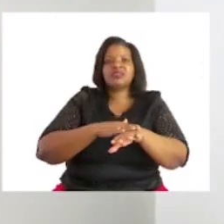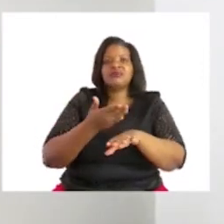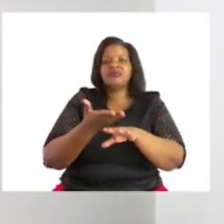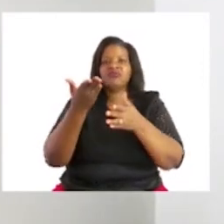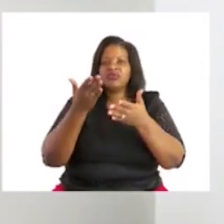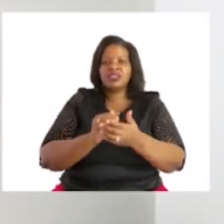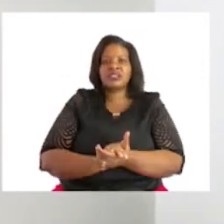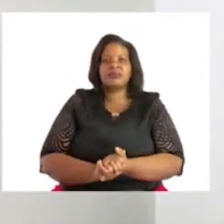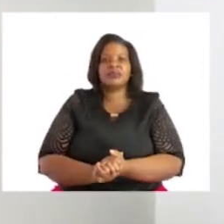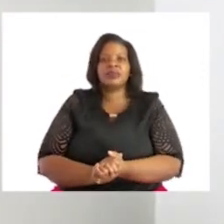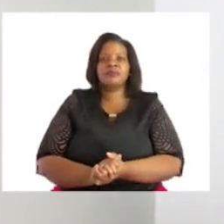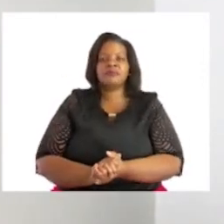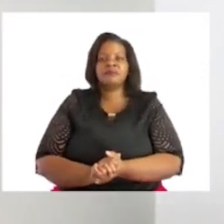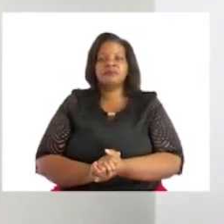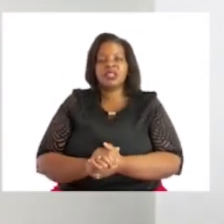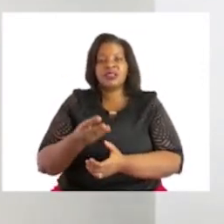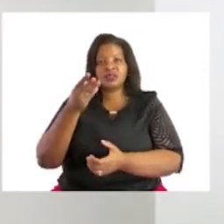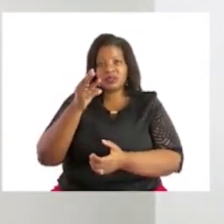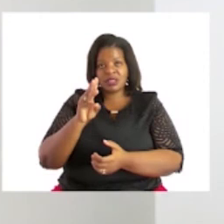The place value for 6,